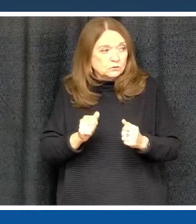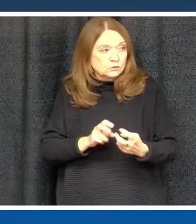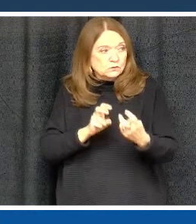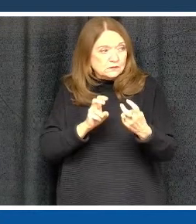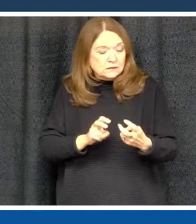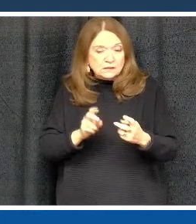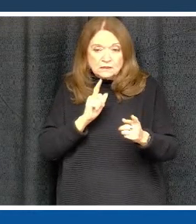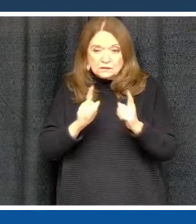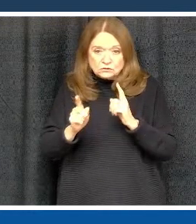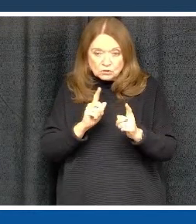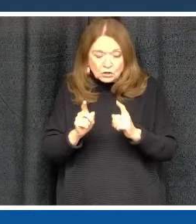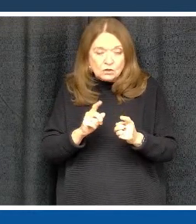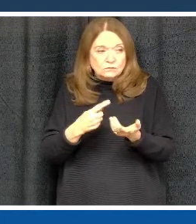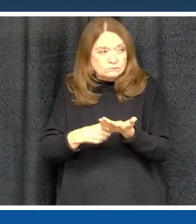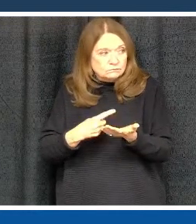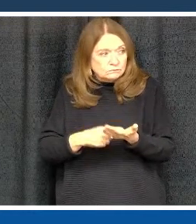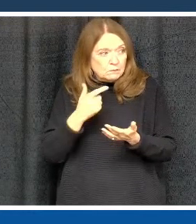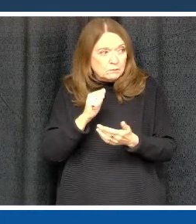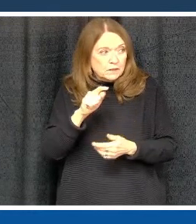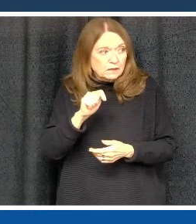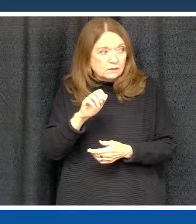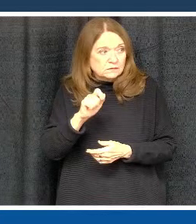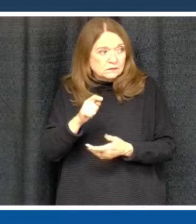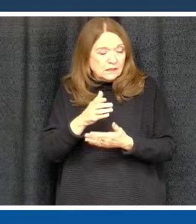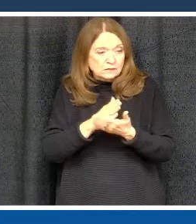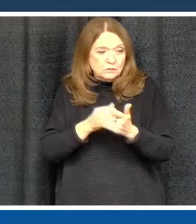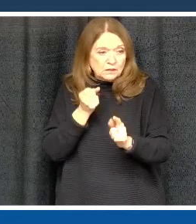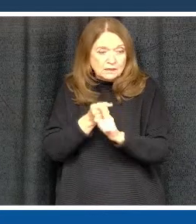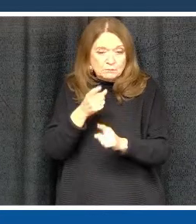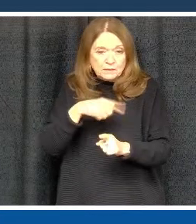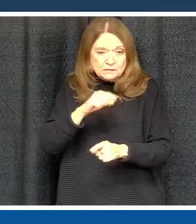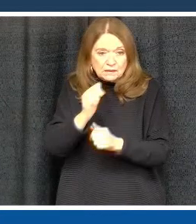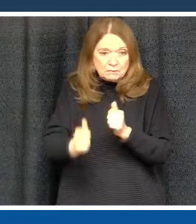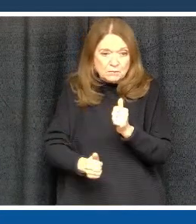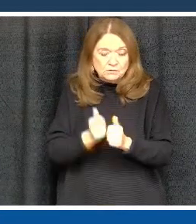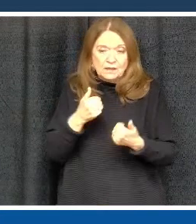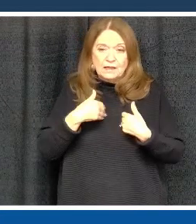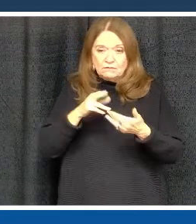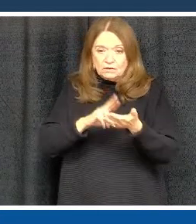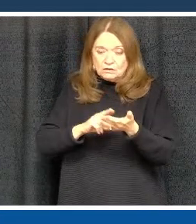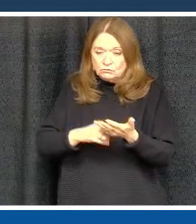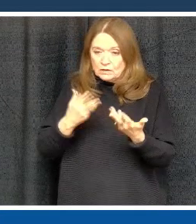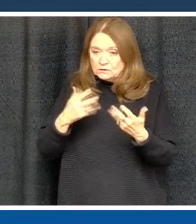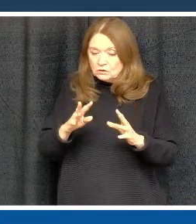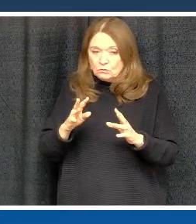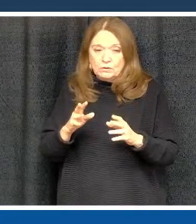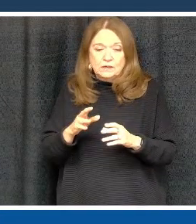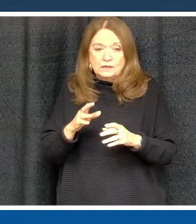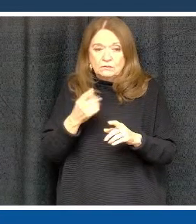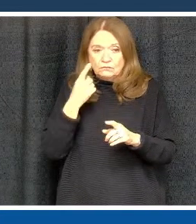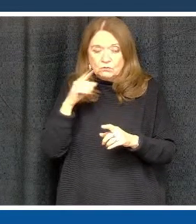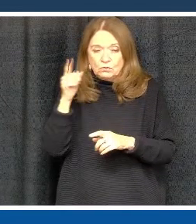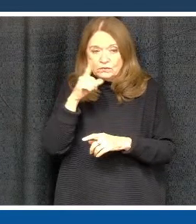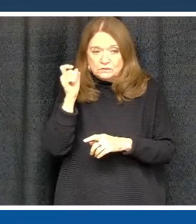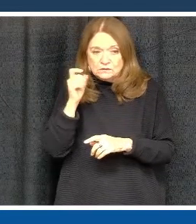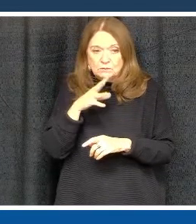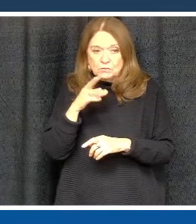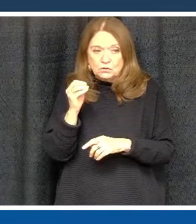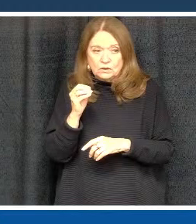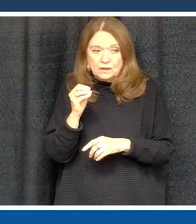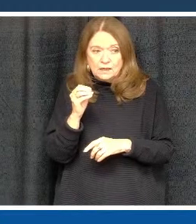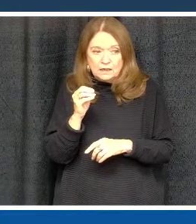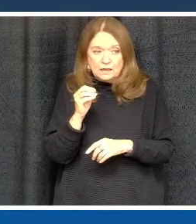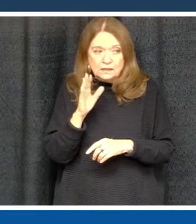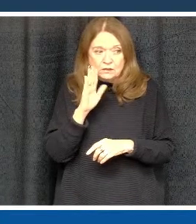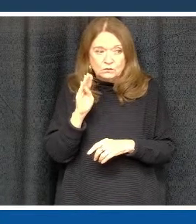table because the tax part impacts them the most. And they have contracts already lined up for the summer, and they would be in